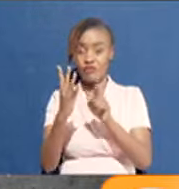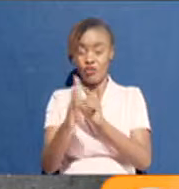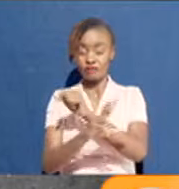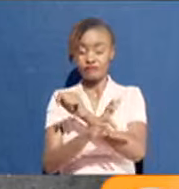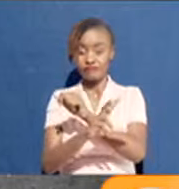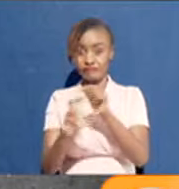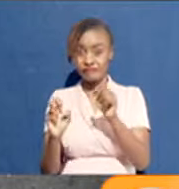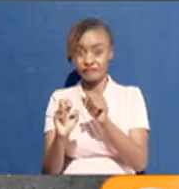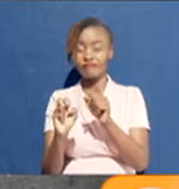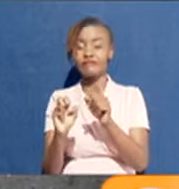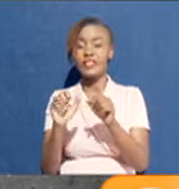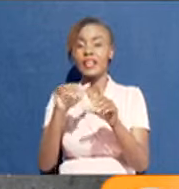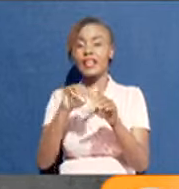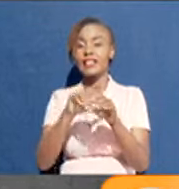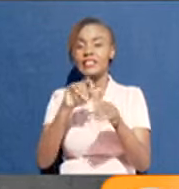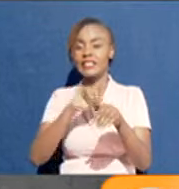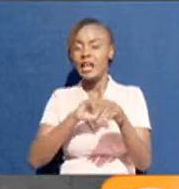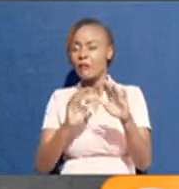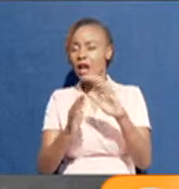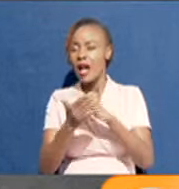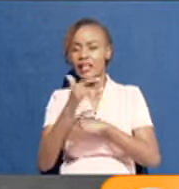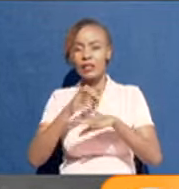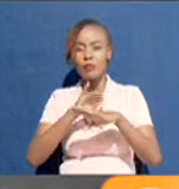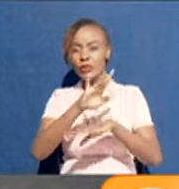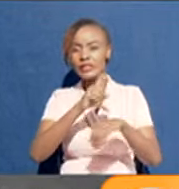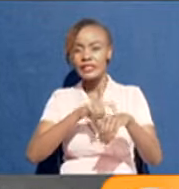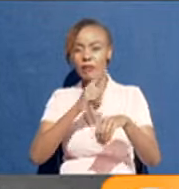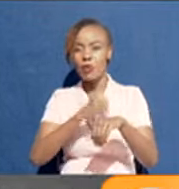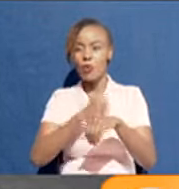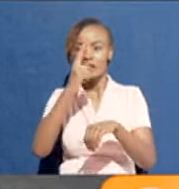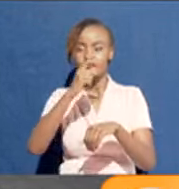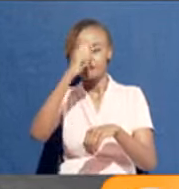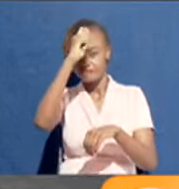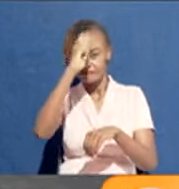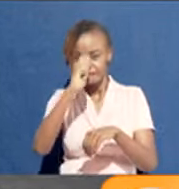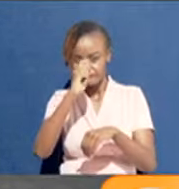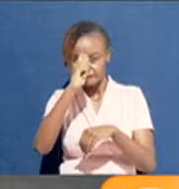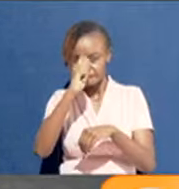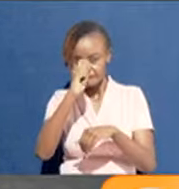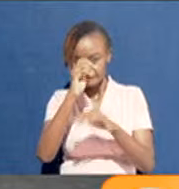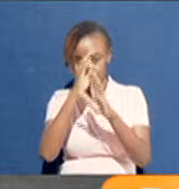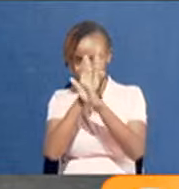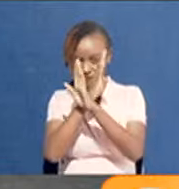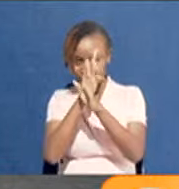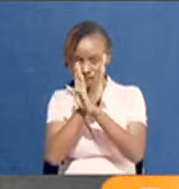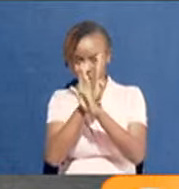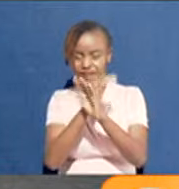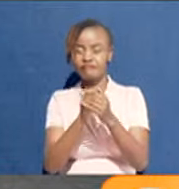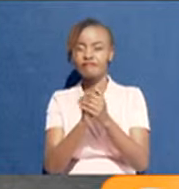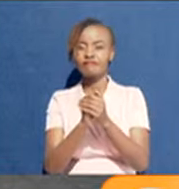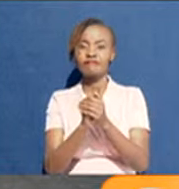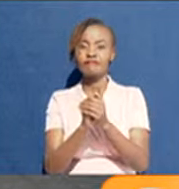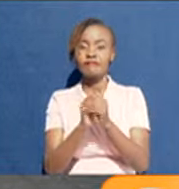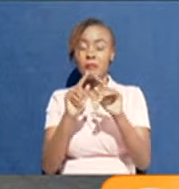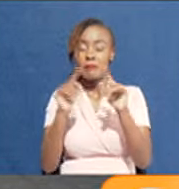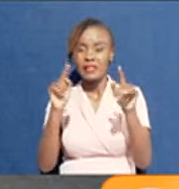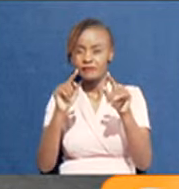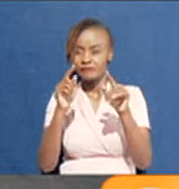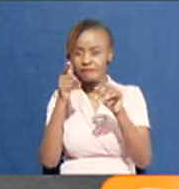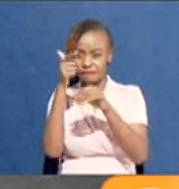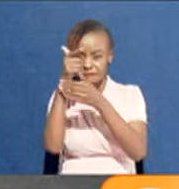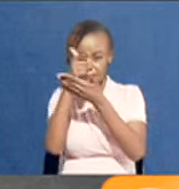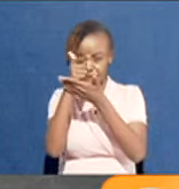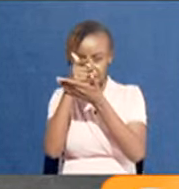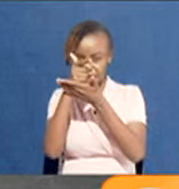at 1:39 a.m. The robbers donned caps, perhaps to hide their identity. They are captured walking towards